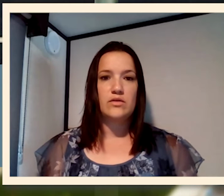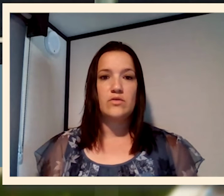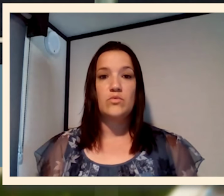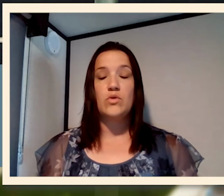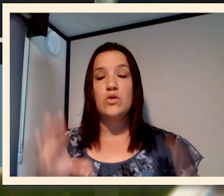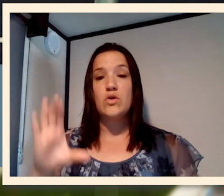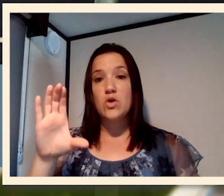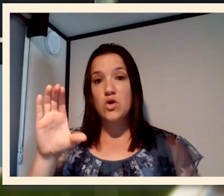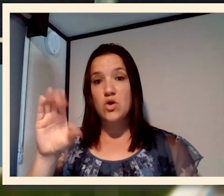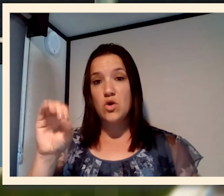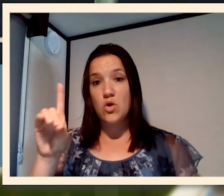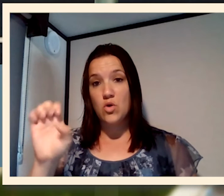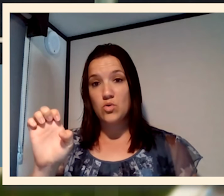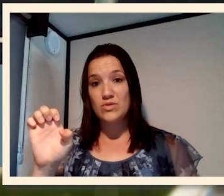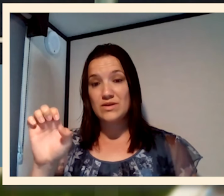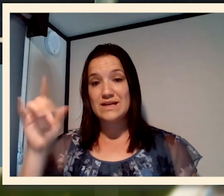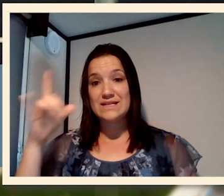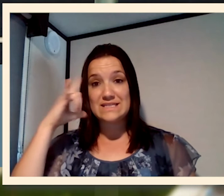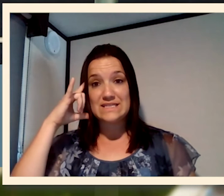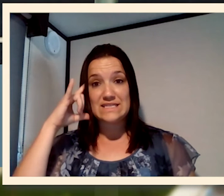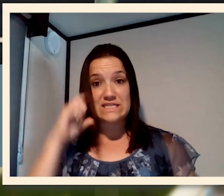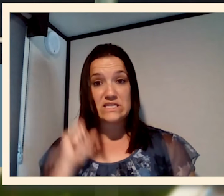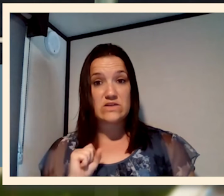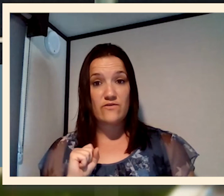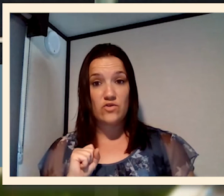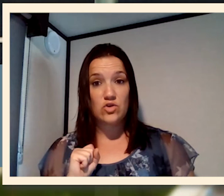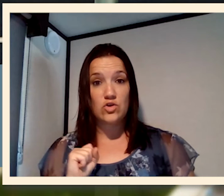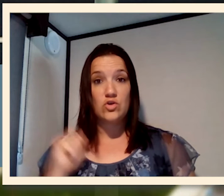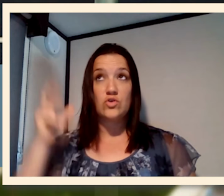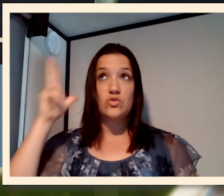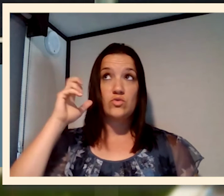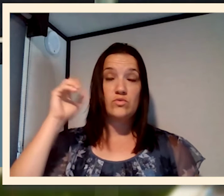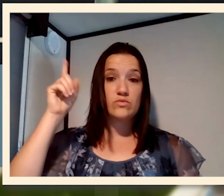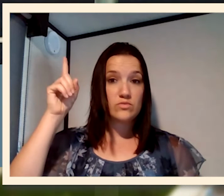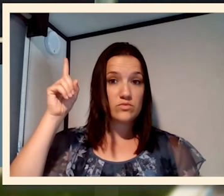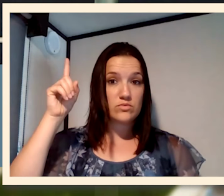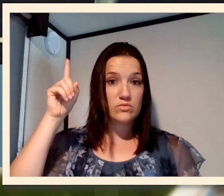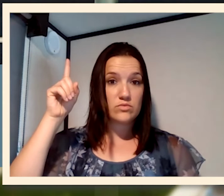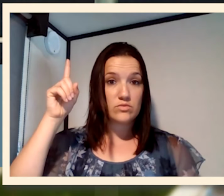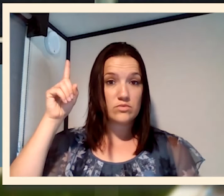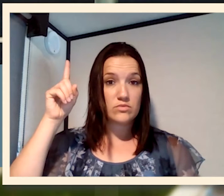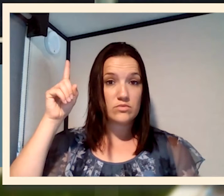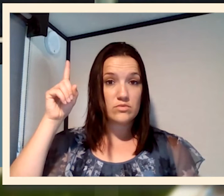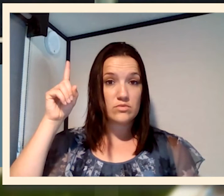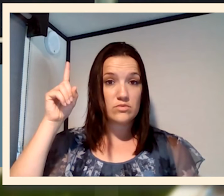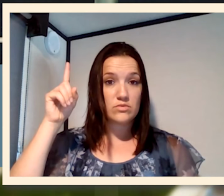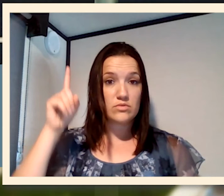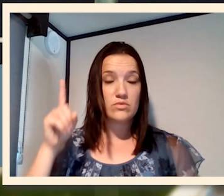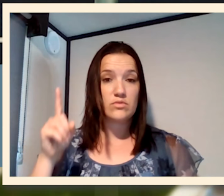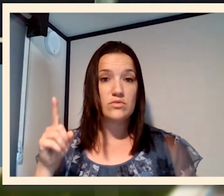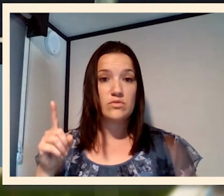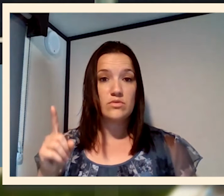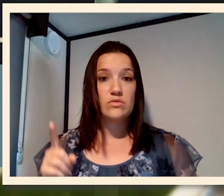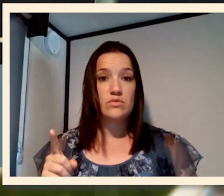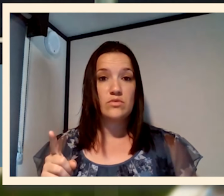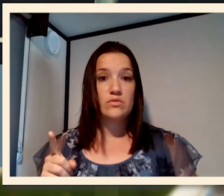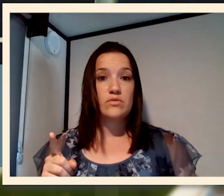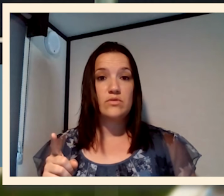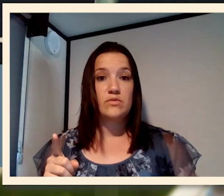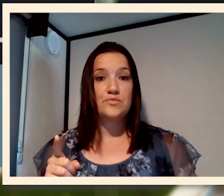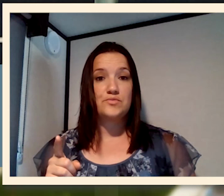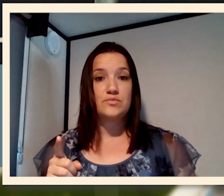an elopement of a patient. Well, code silver, when you hear that overhead, it means that we